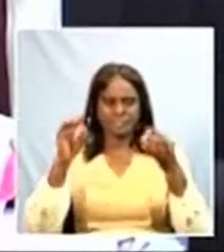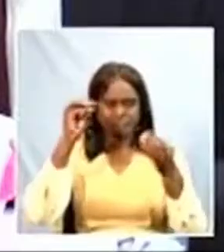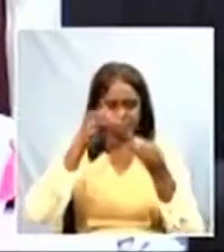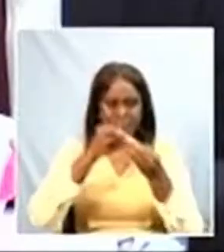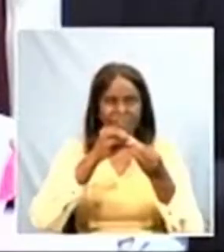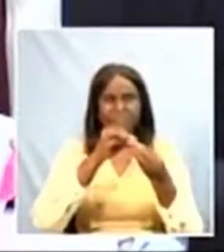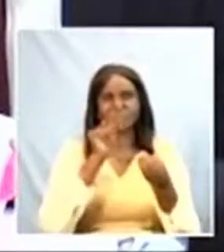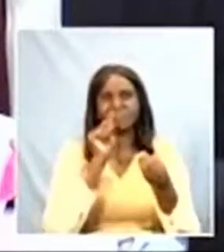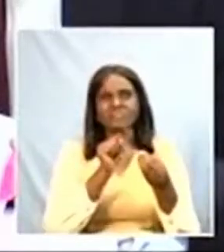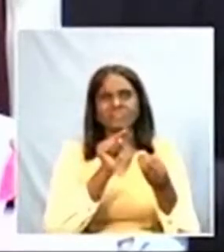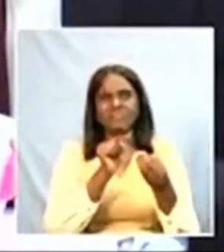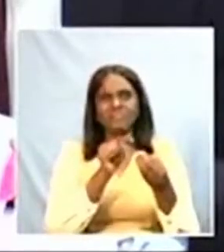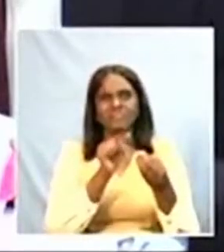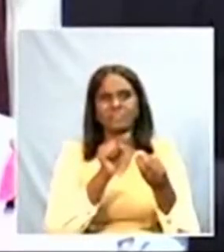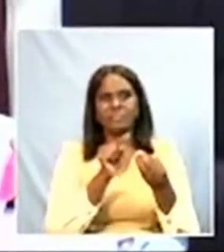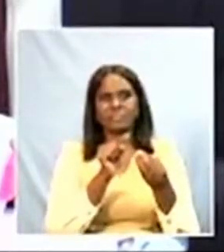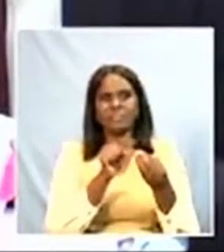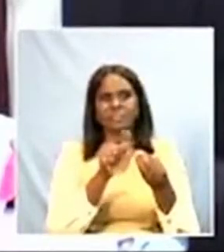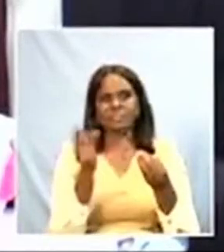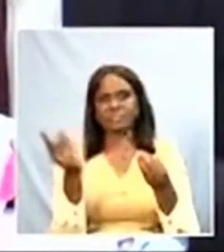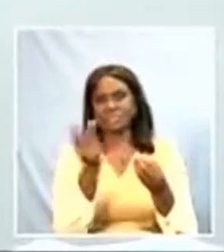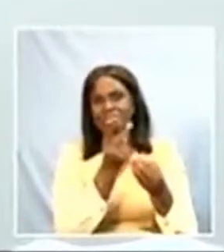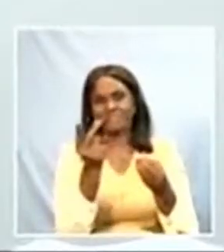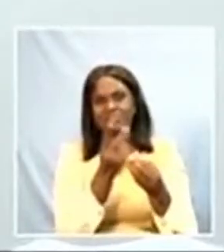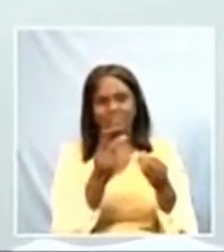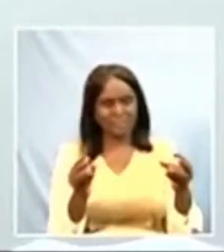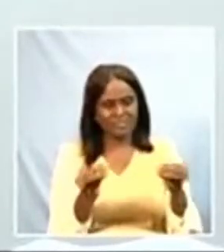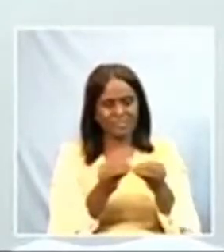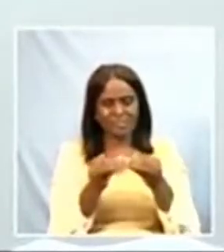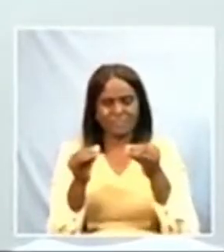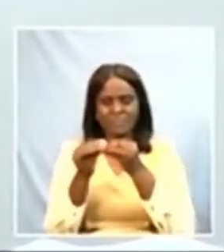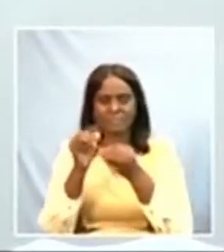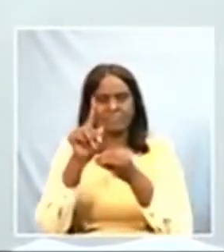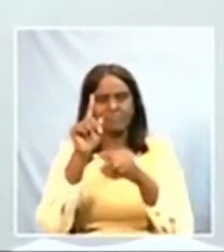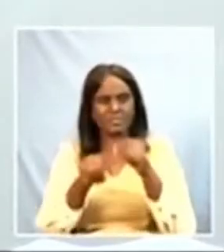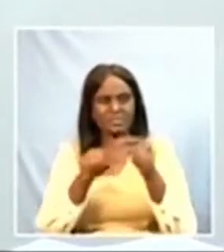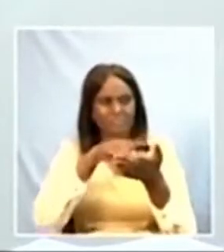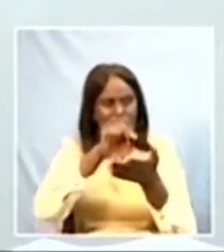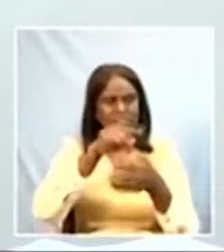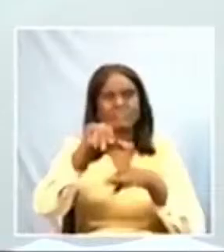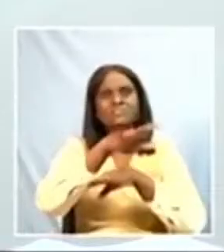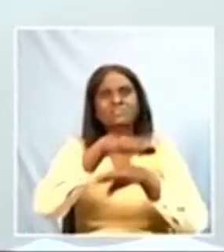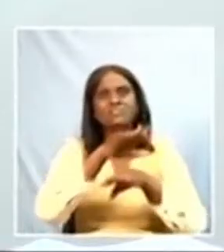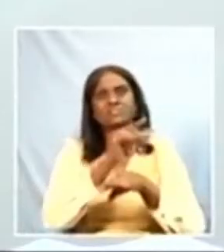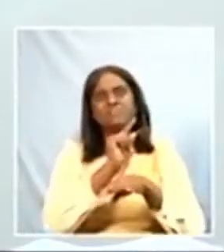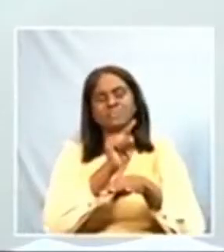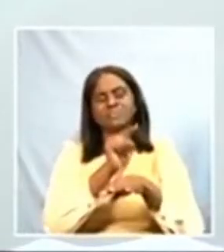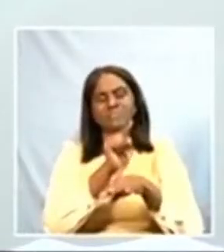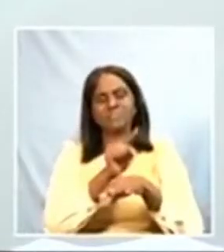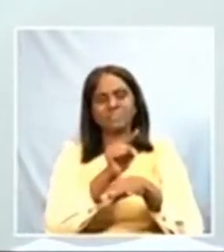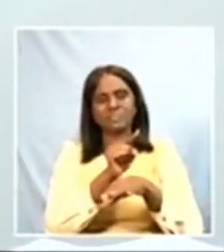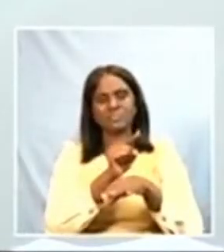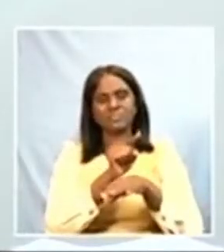the two pieces here. You overpay